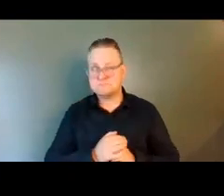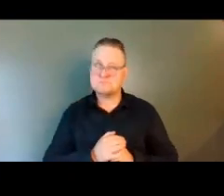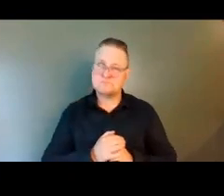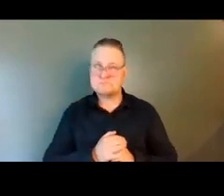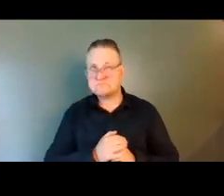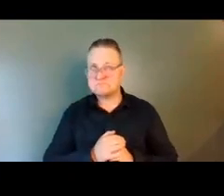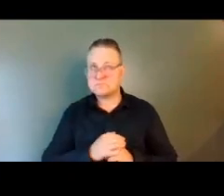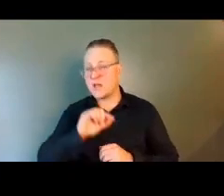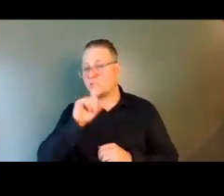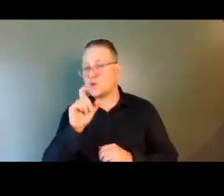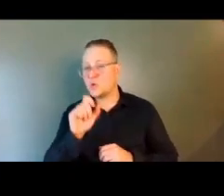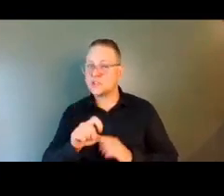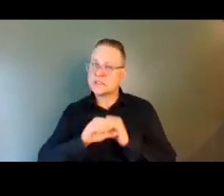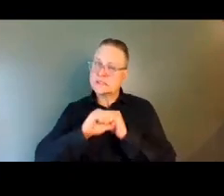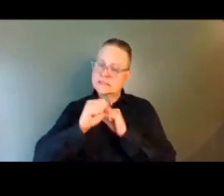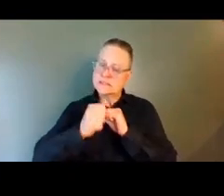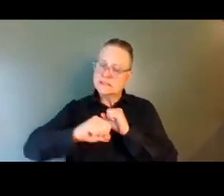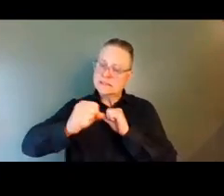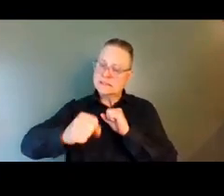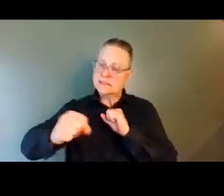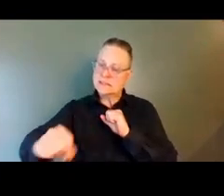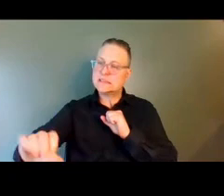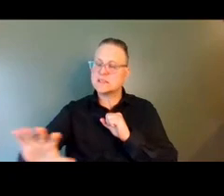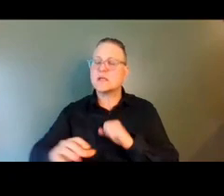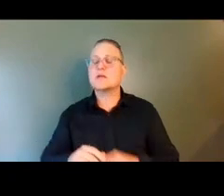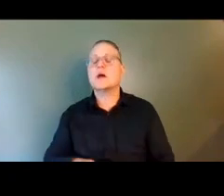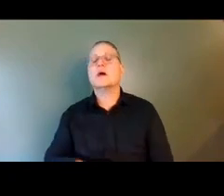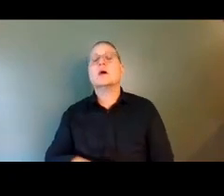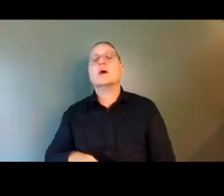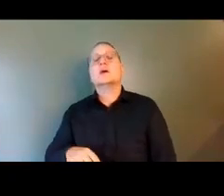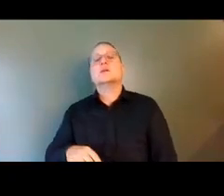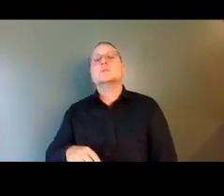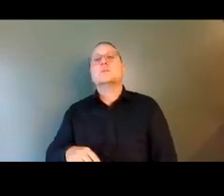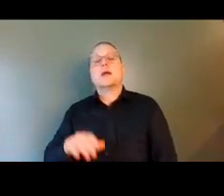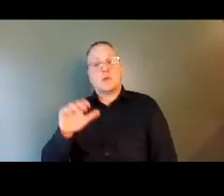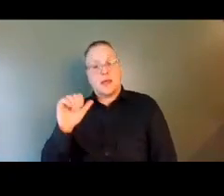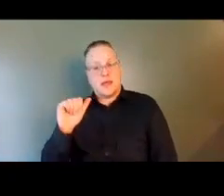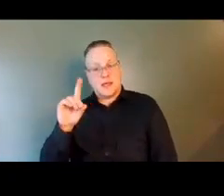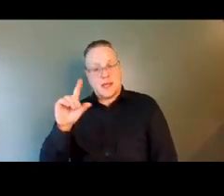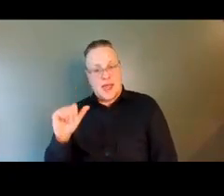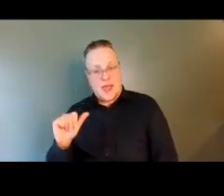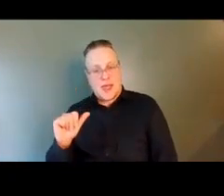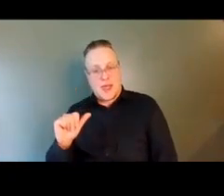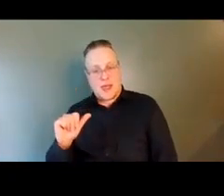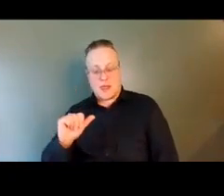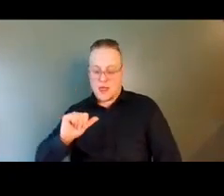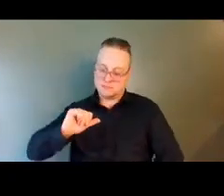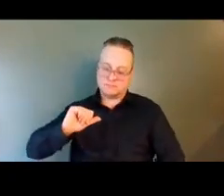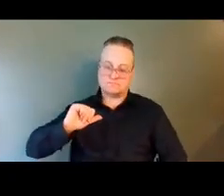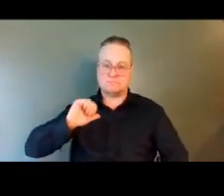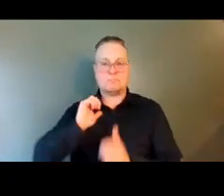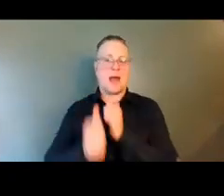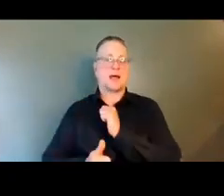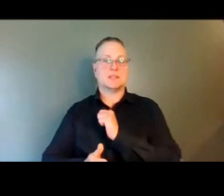long in asking it, but it says, although the ADA is a landmark civil rights law, and we have